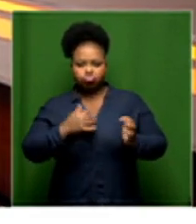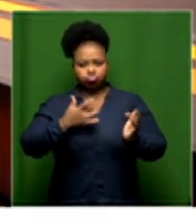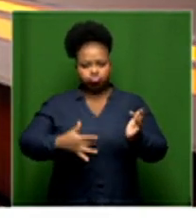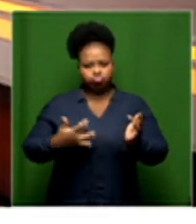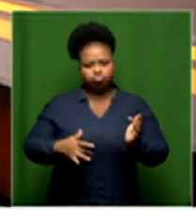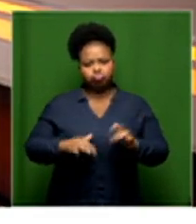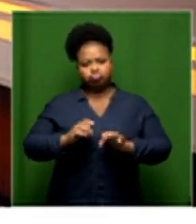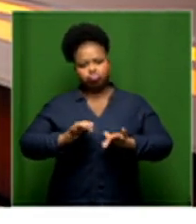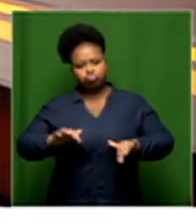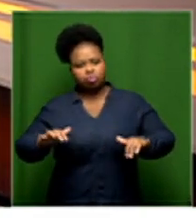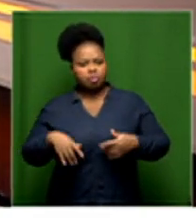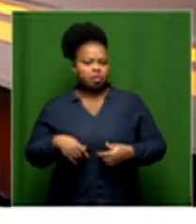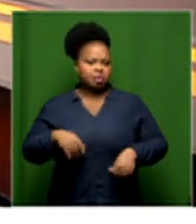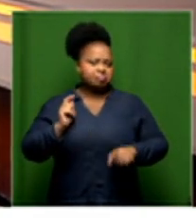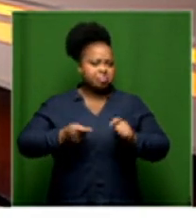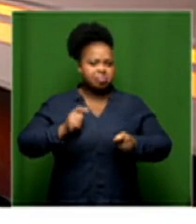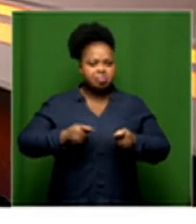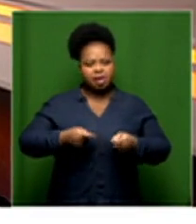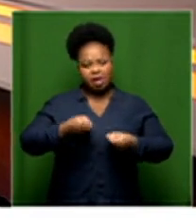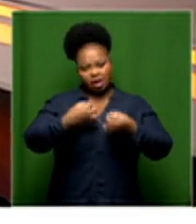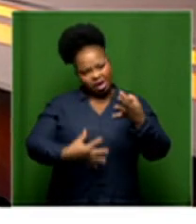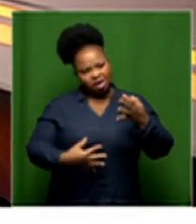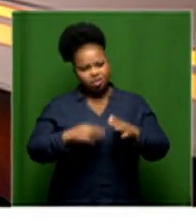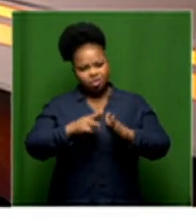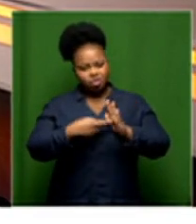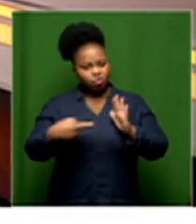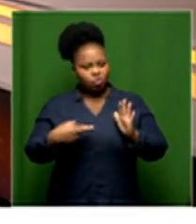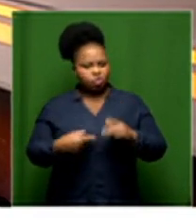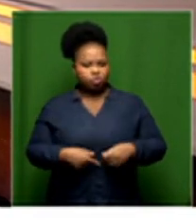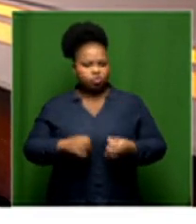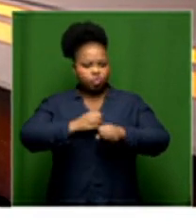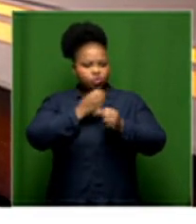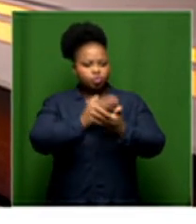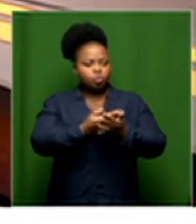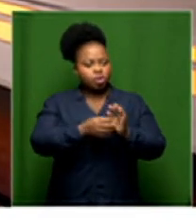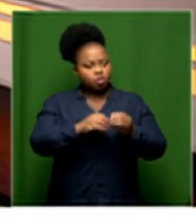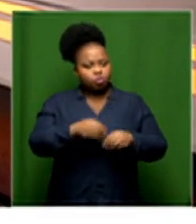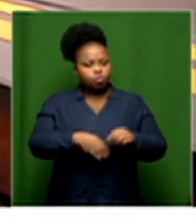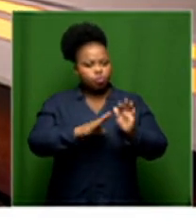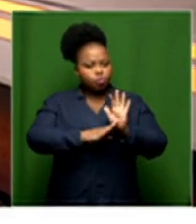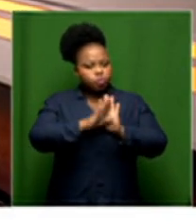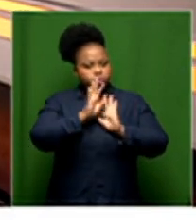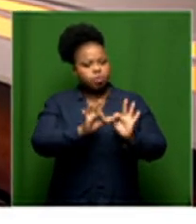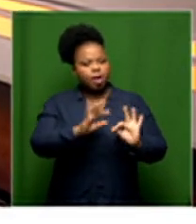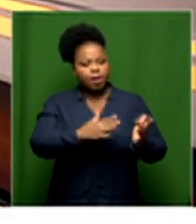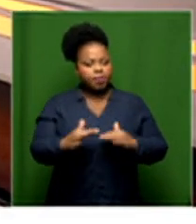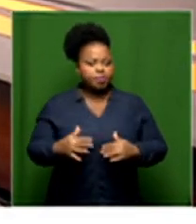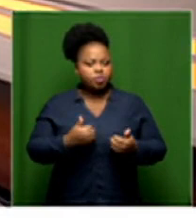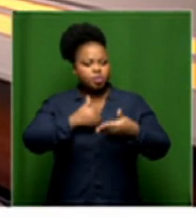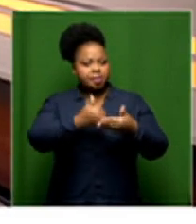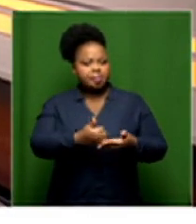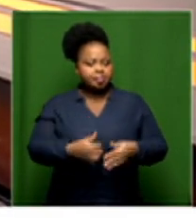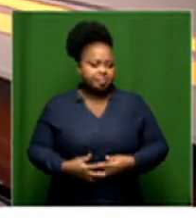playing guitar, the drums and the keyboard played in nurturing and molding the musician that you are today?